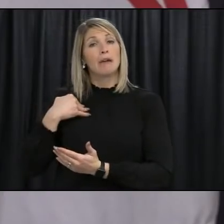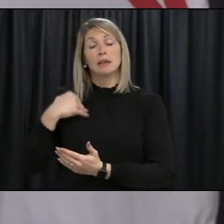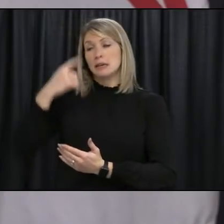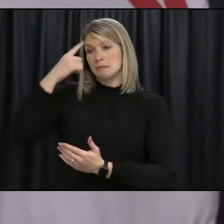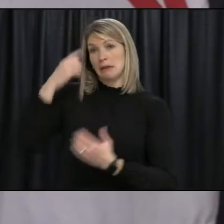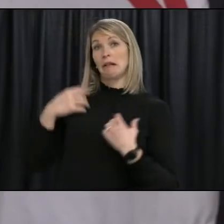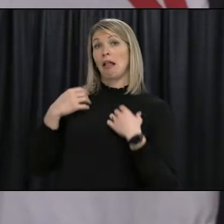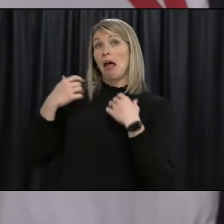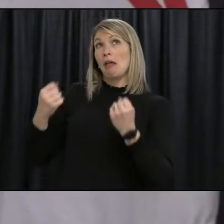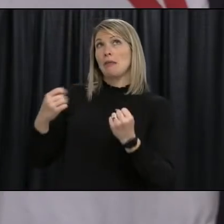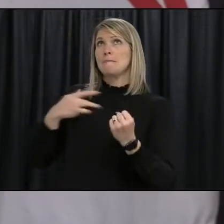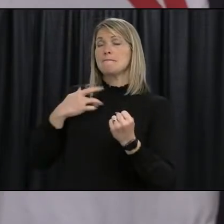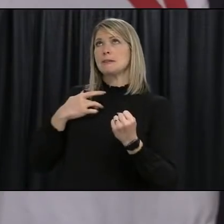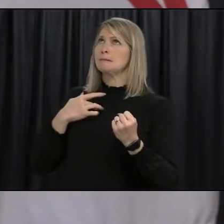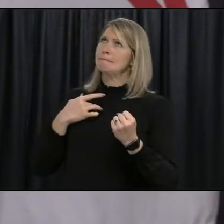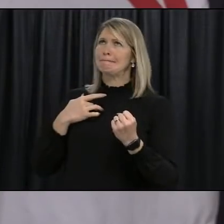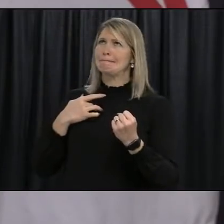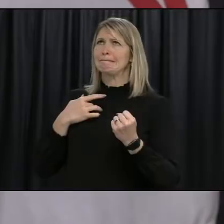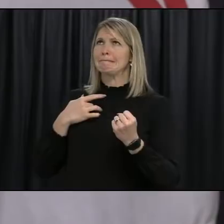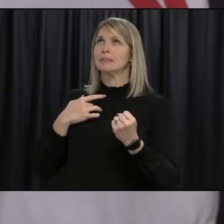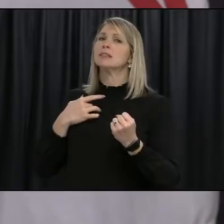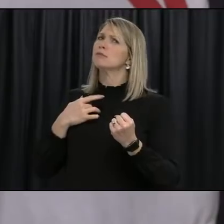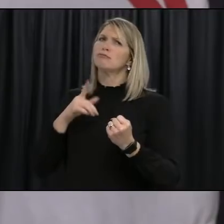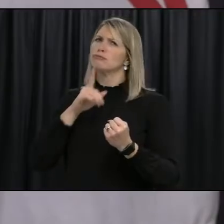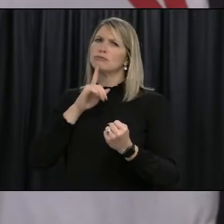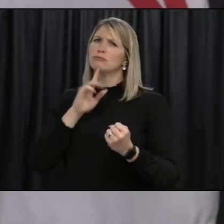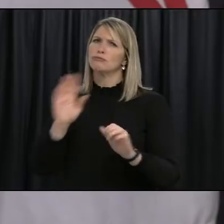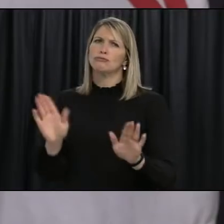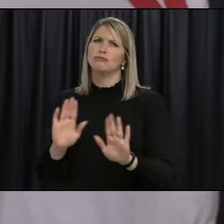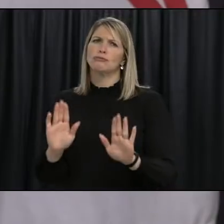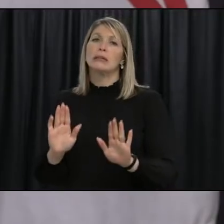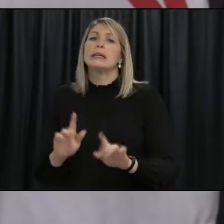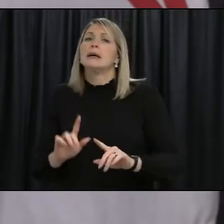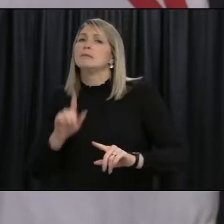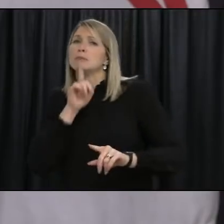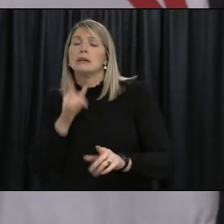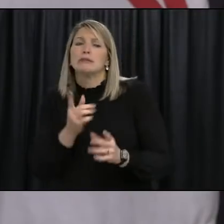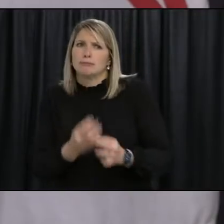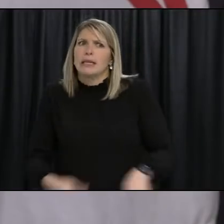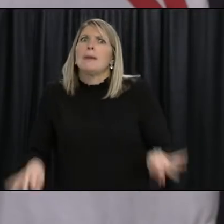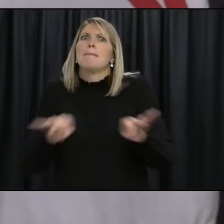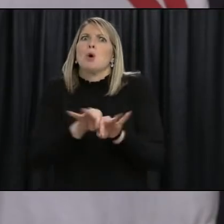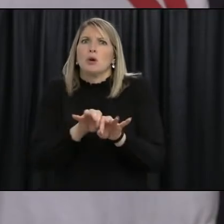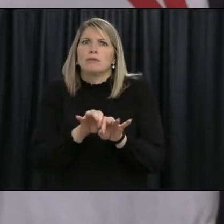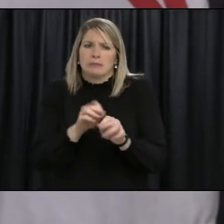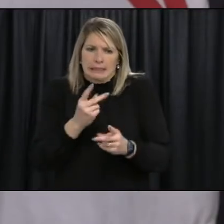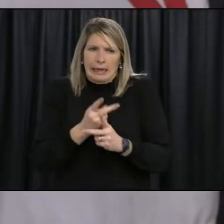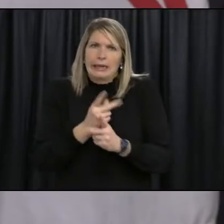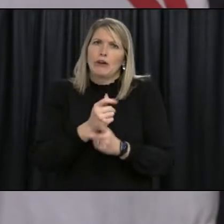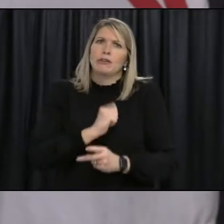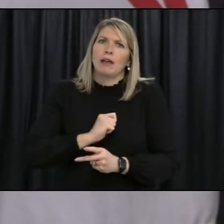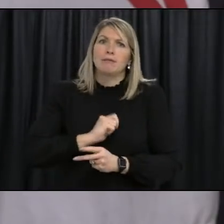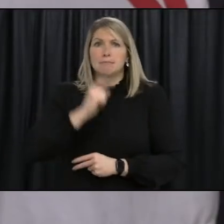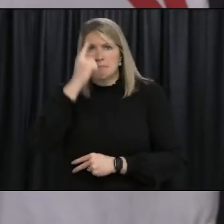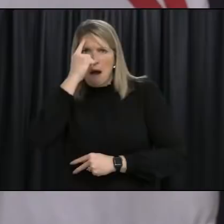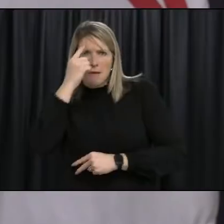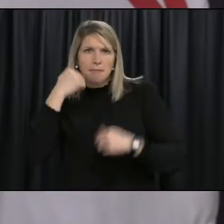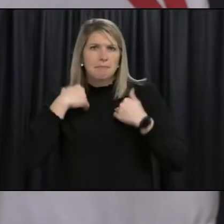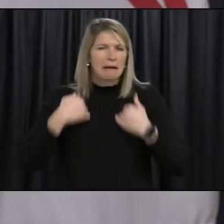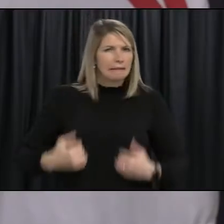seem like a priority, but it is. It absolutely is. Let's do our part to be